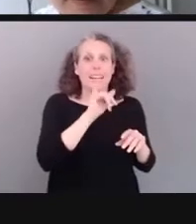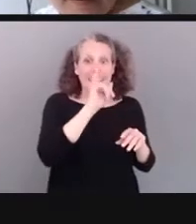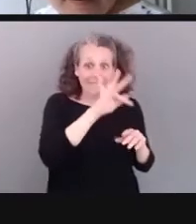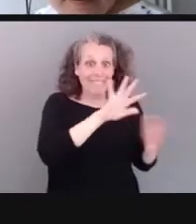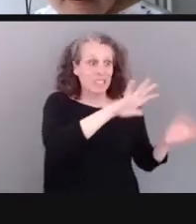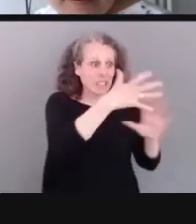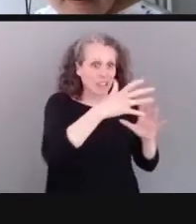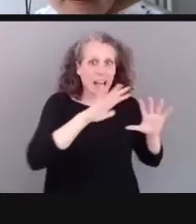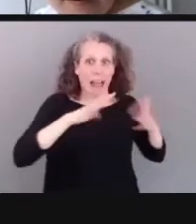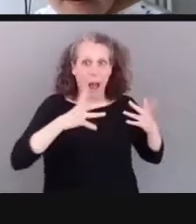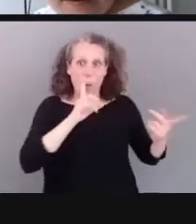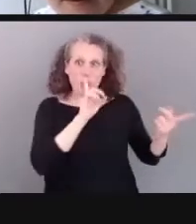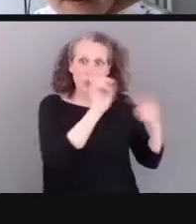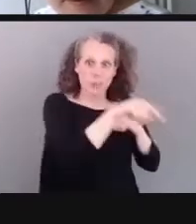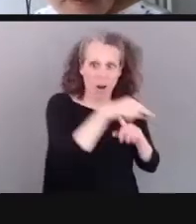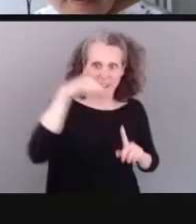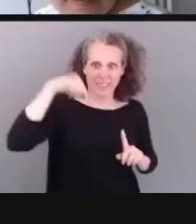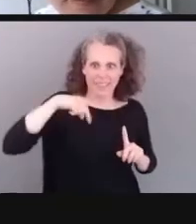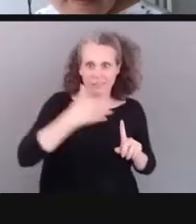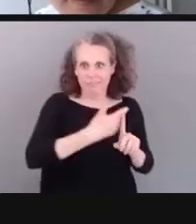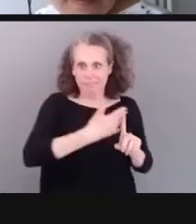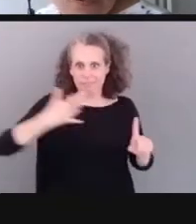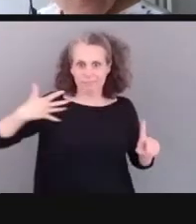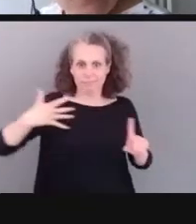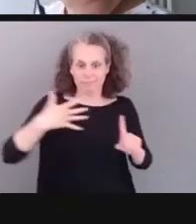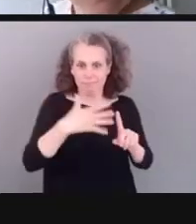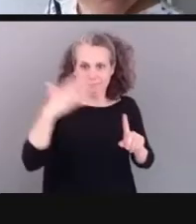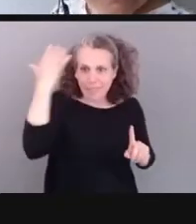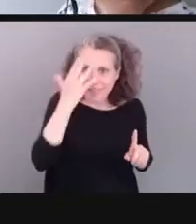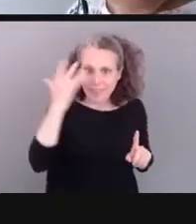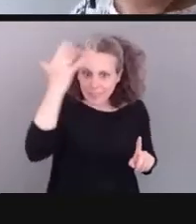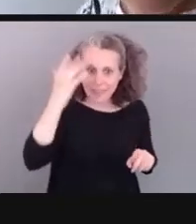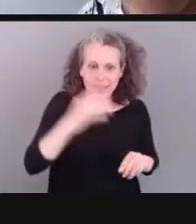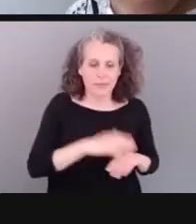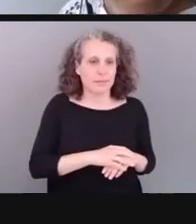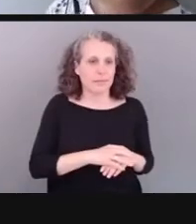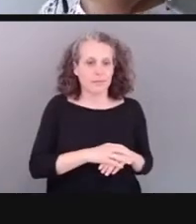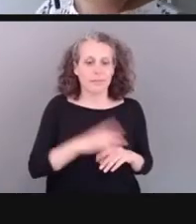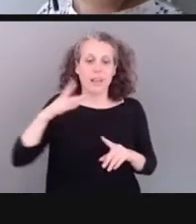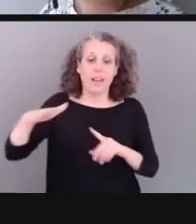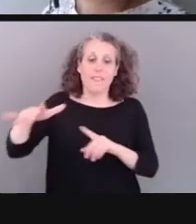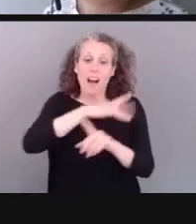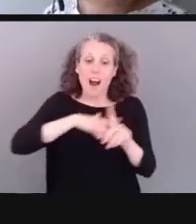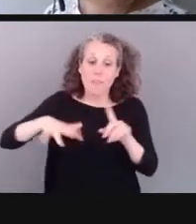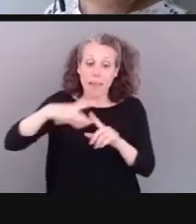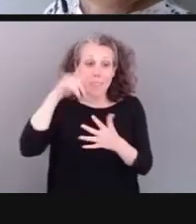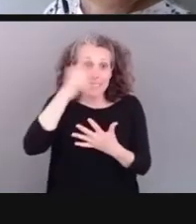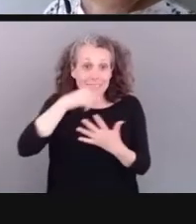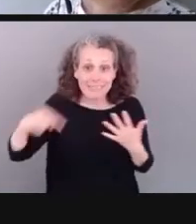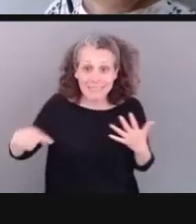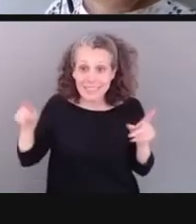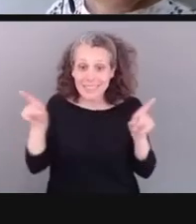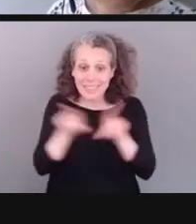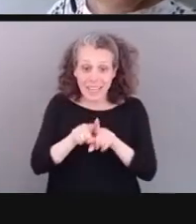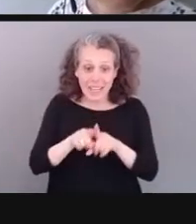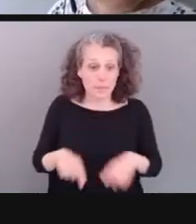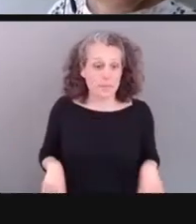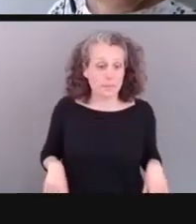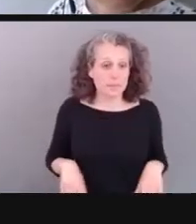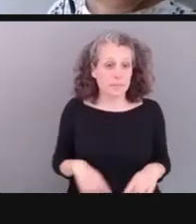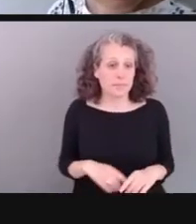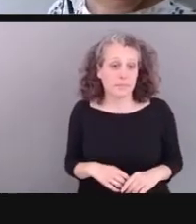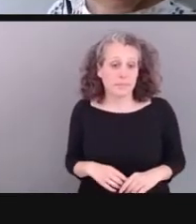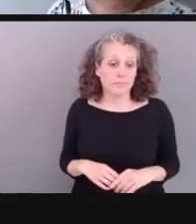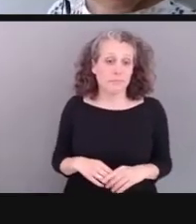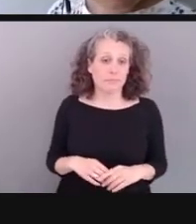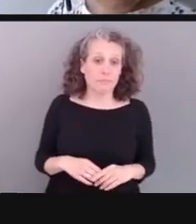also environmental aspects. I didn't mention in the first presentation, but now this is also something that